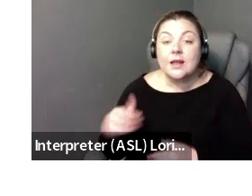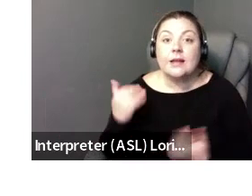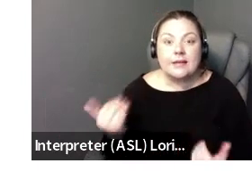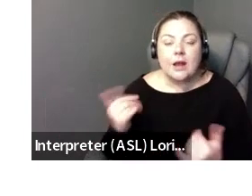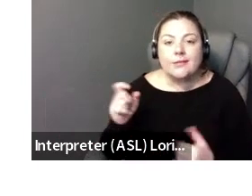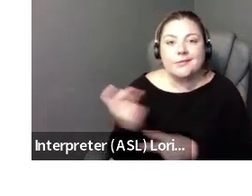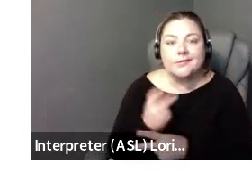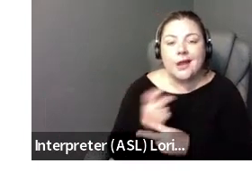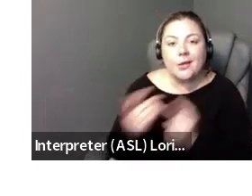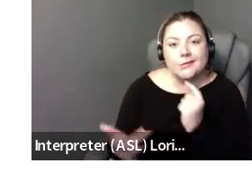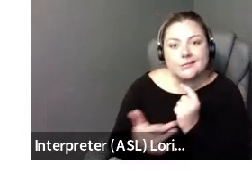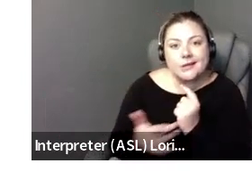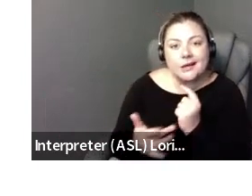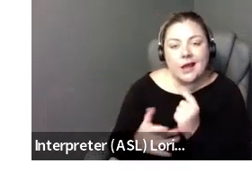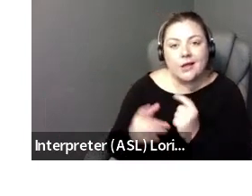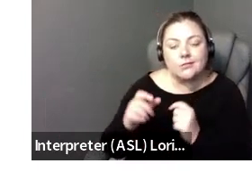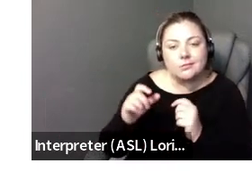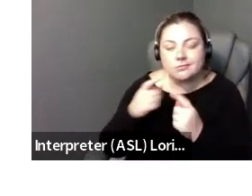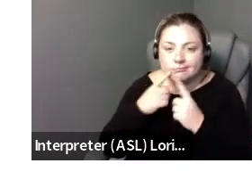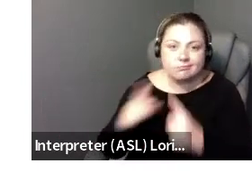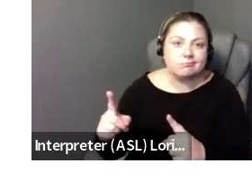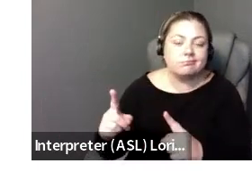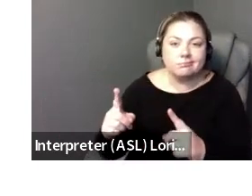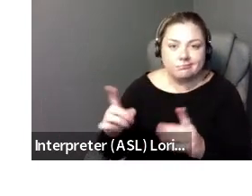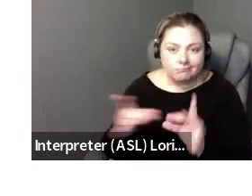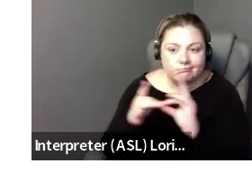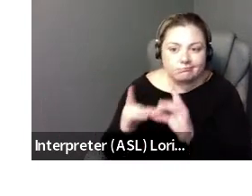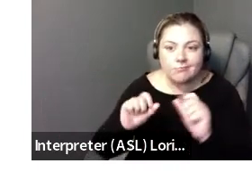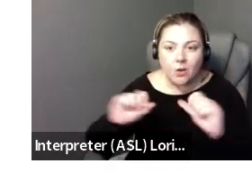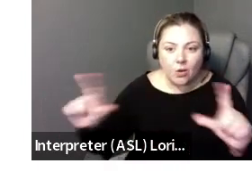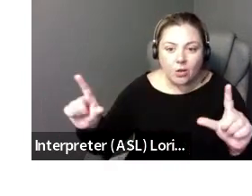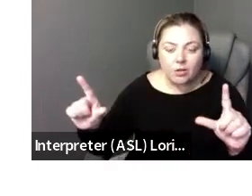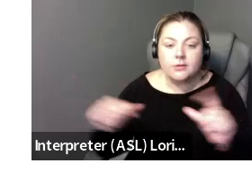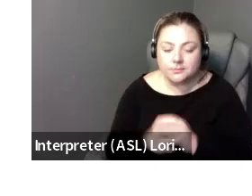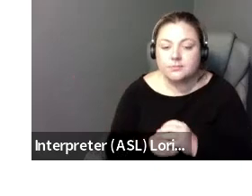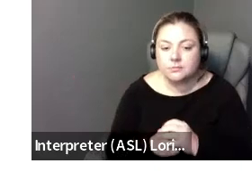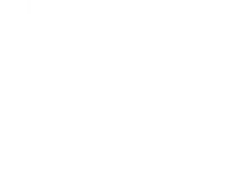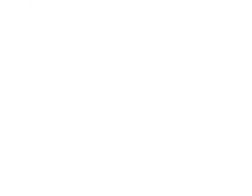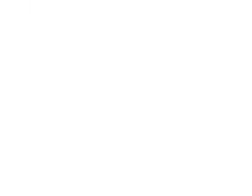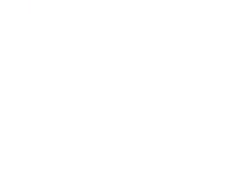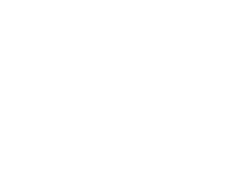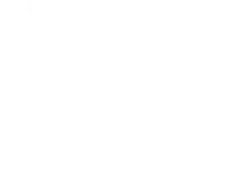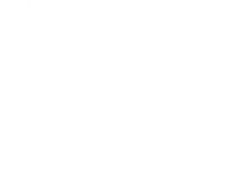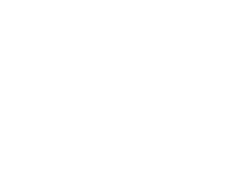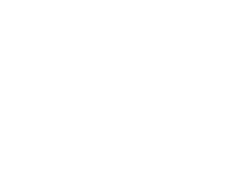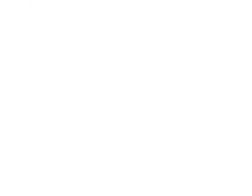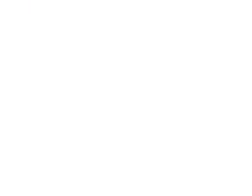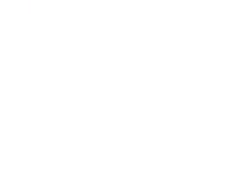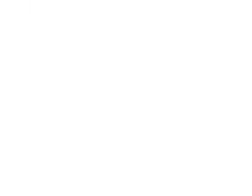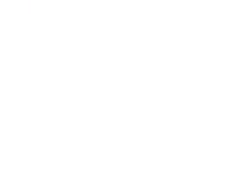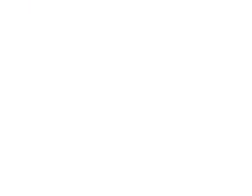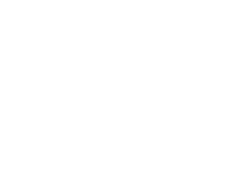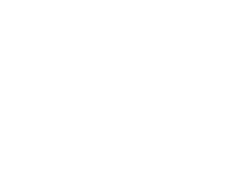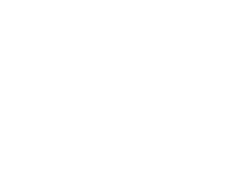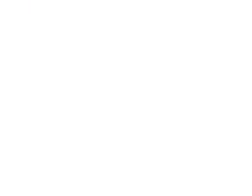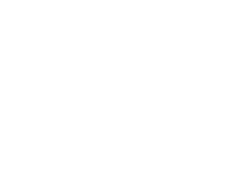exchange connects disparate EHR systems throughout a region to build a shared electronic health record, the CIE should do the